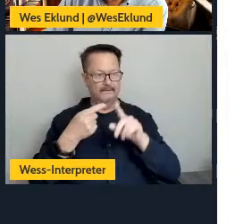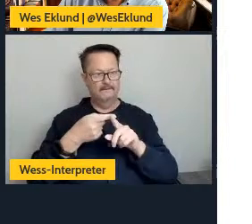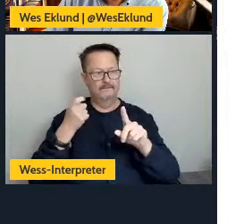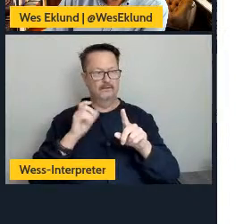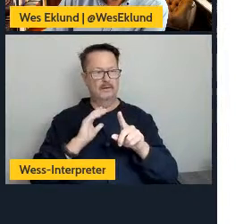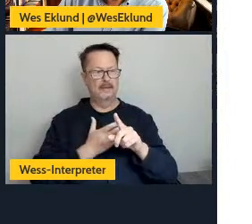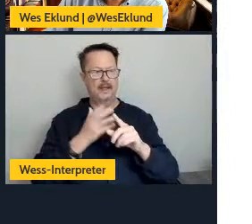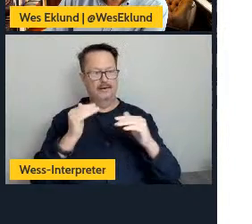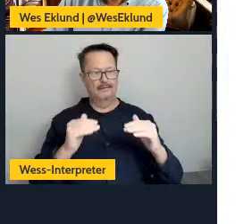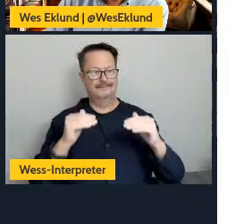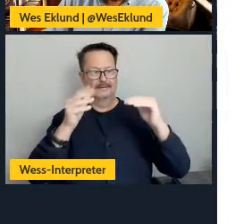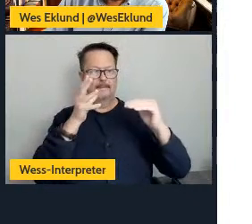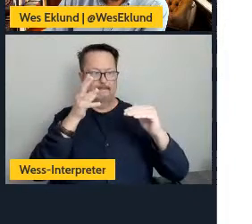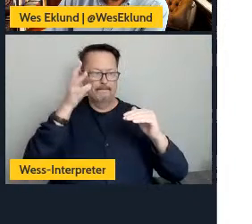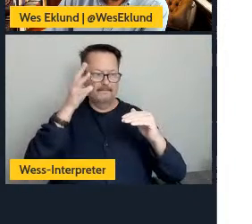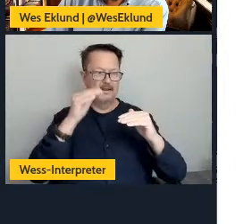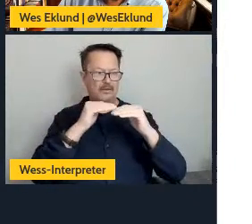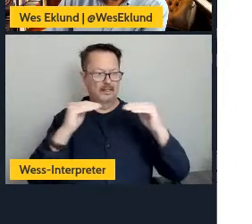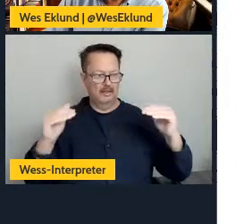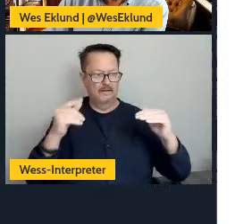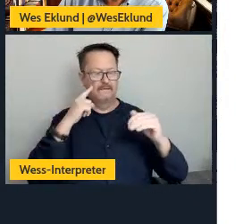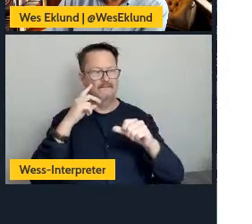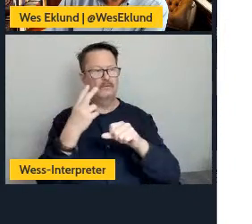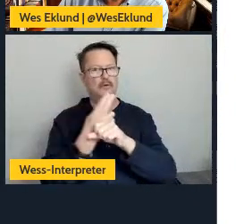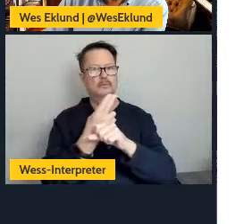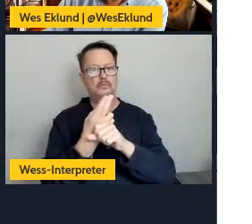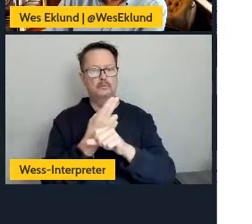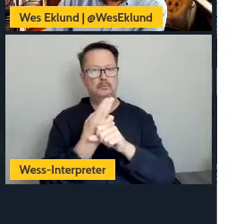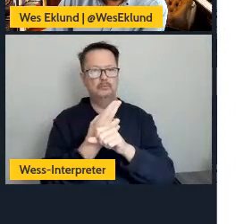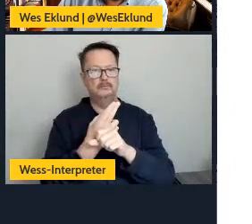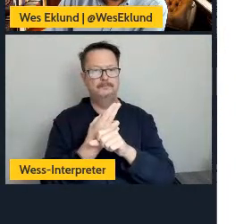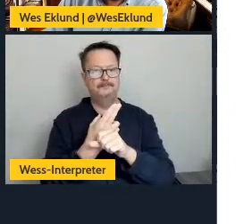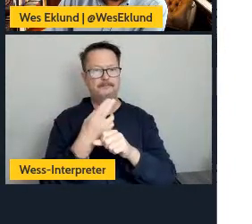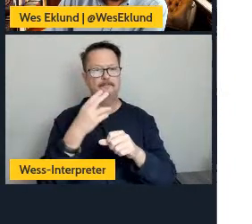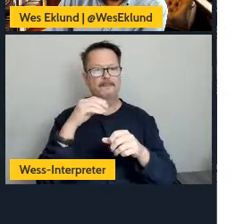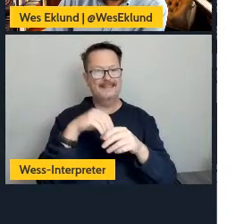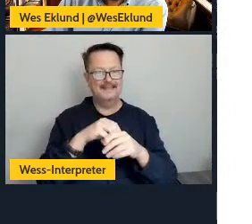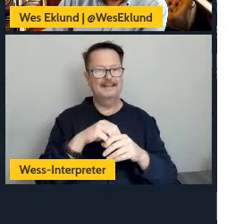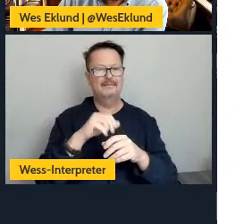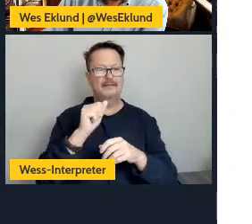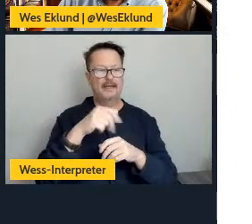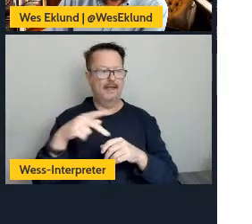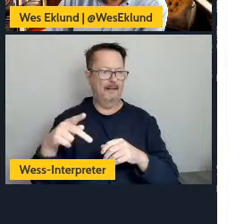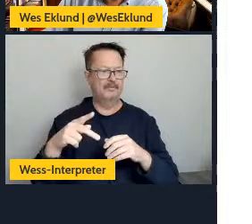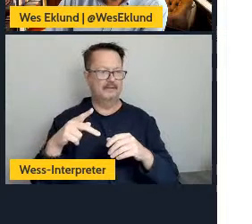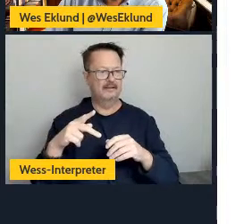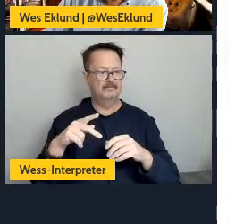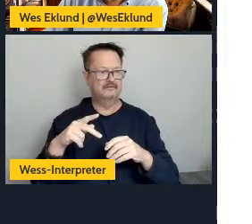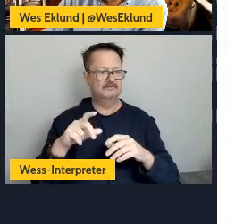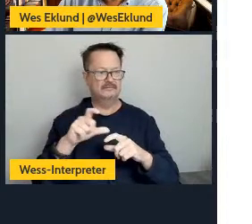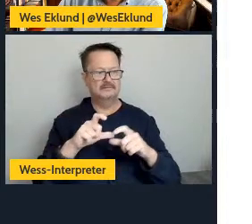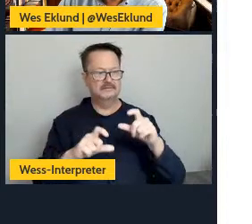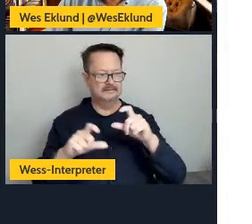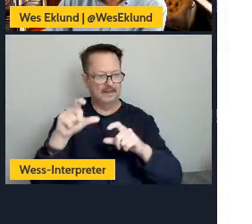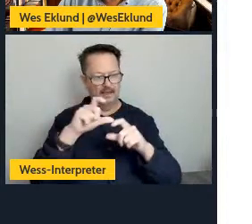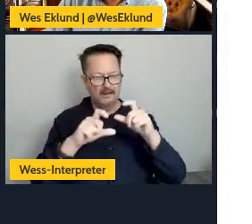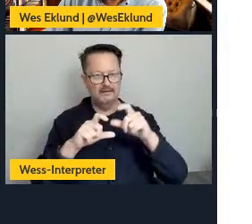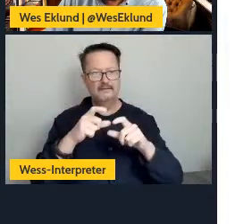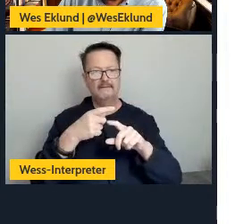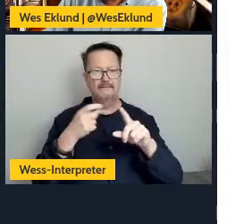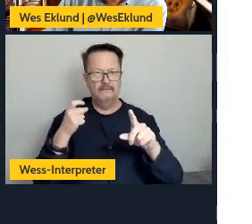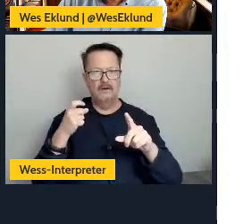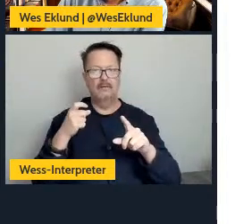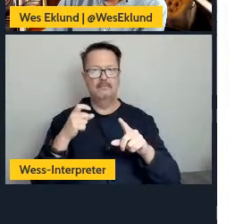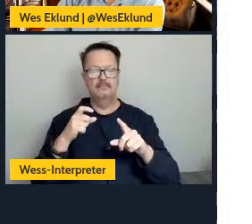parent layer for use in an application stack. So we have from user pool ARN